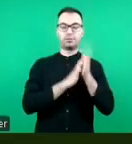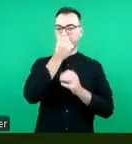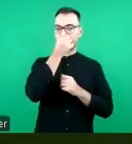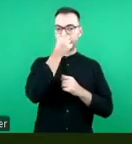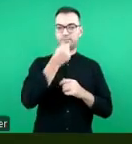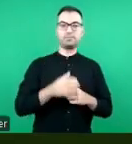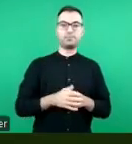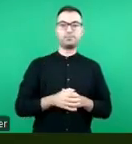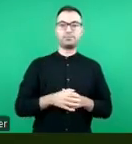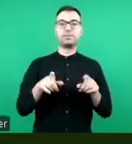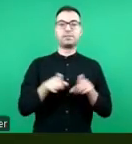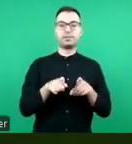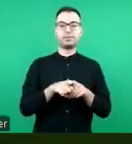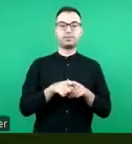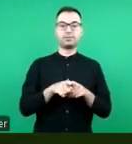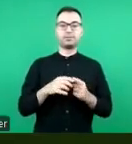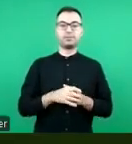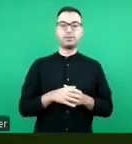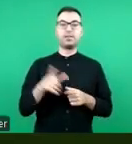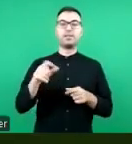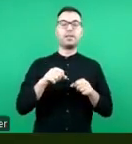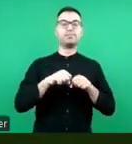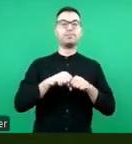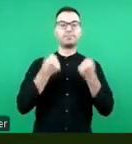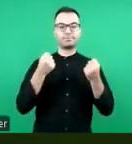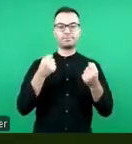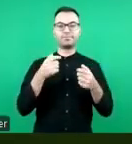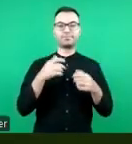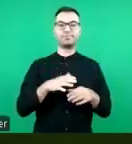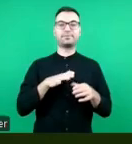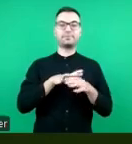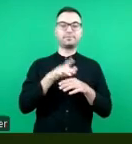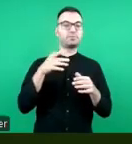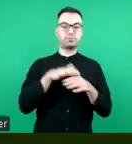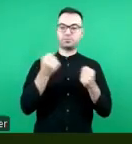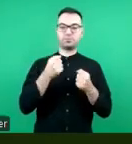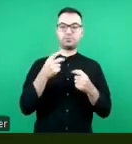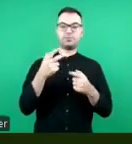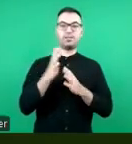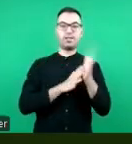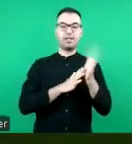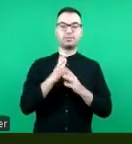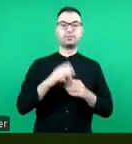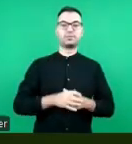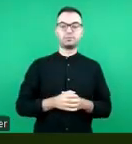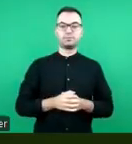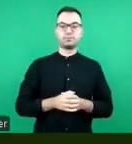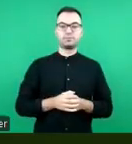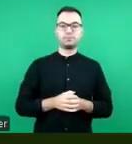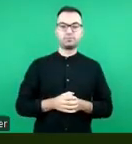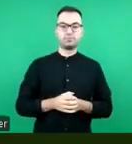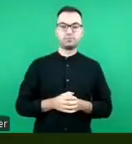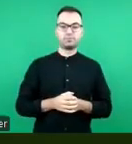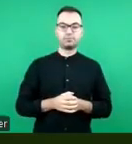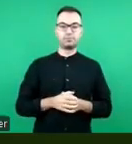time, disturbances have a crucial role for dynamics in forests, for biodiversity. Here's